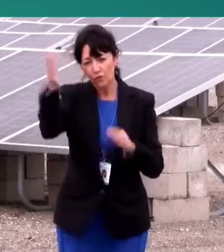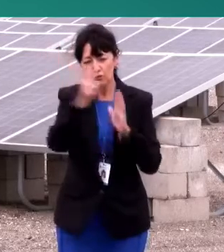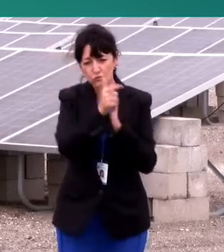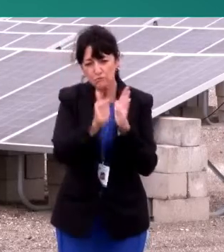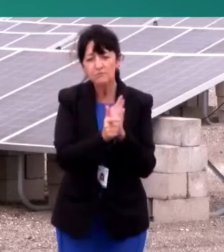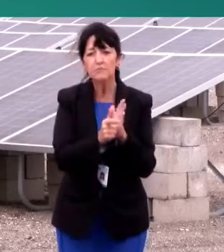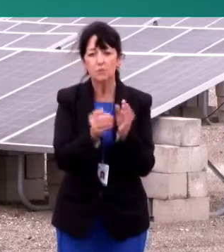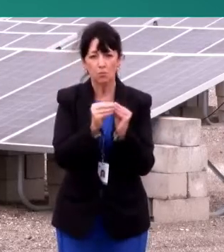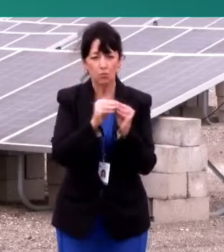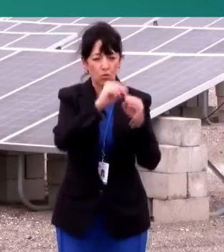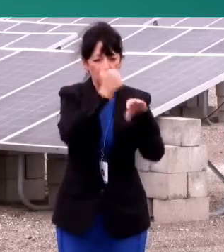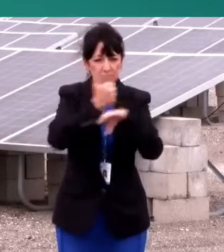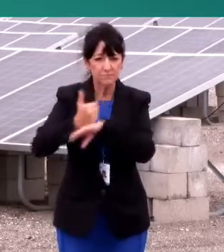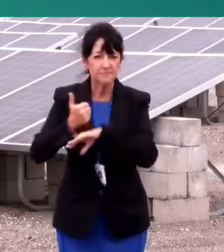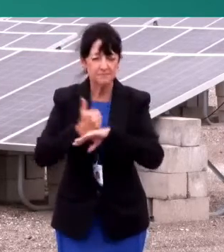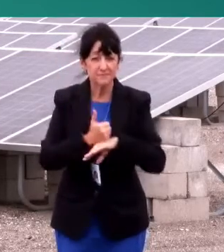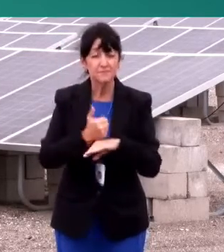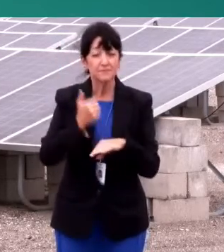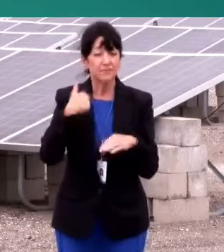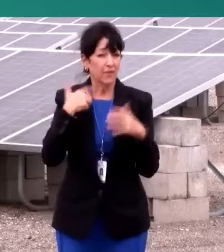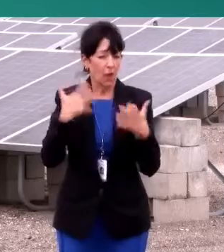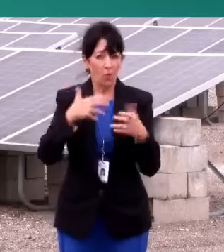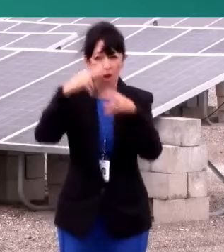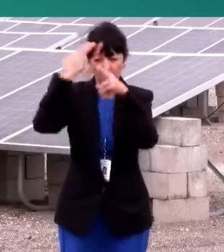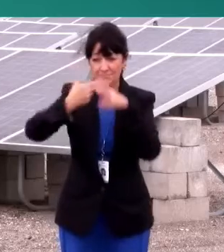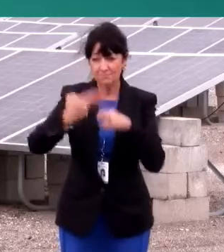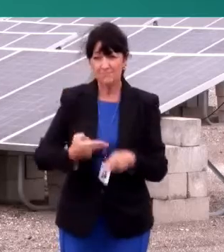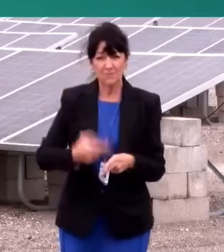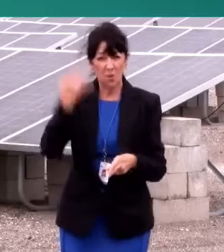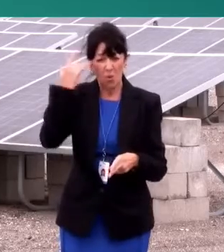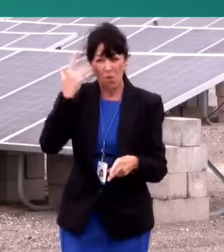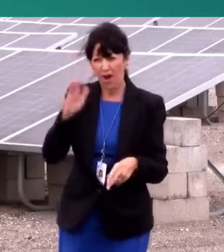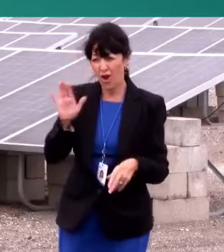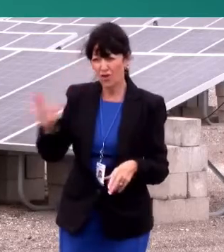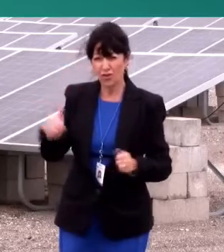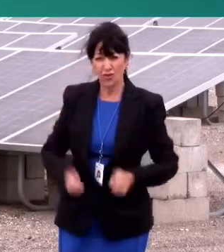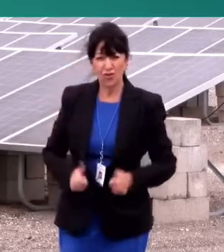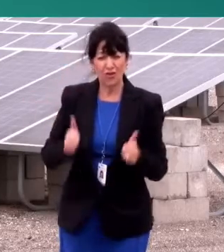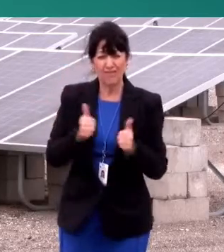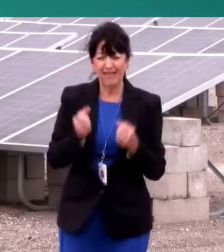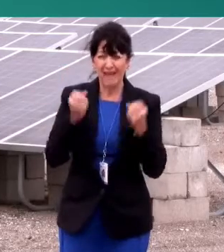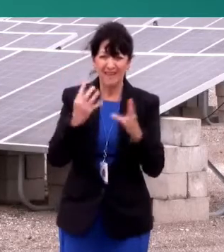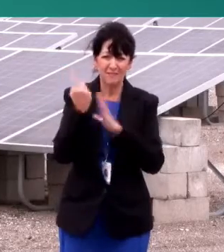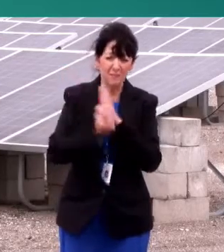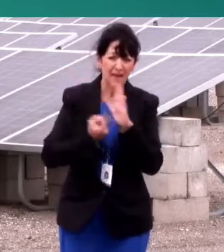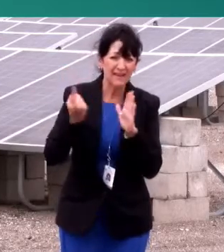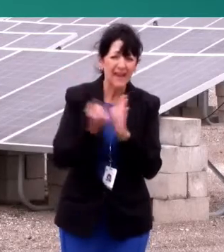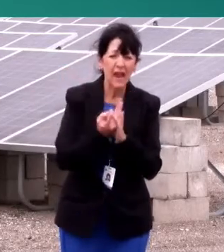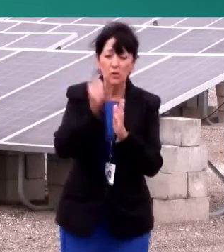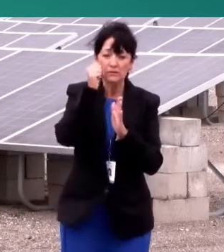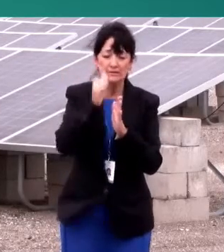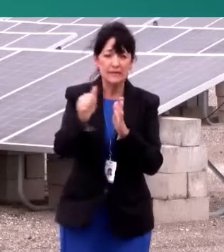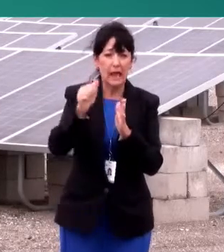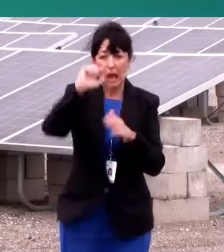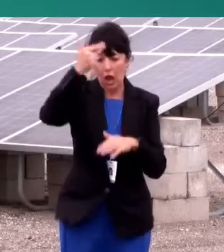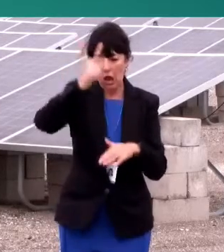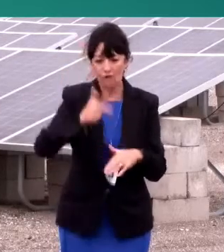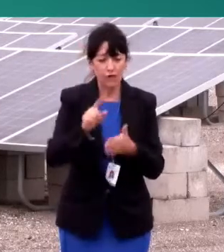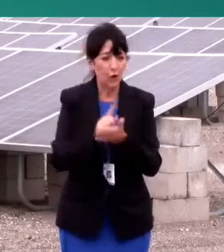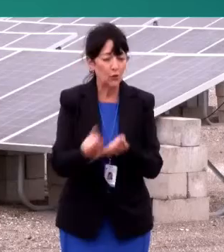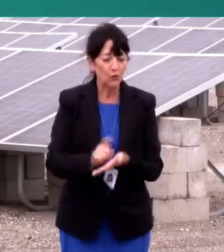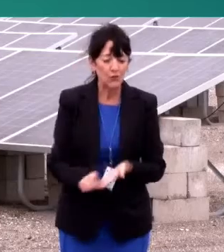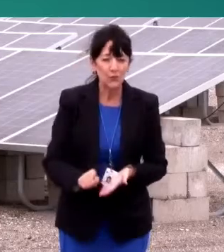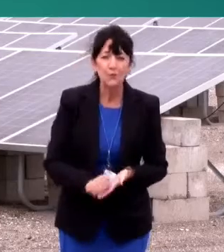specifically, because these are people that have given every other week hours of their lives to this issue, coming together, hearing